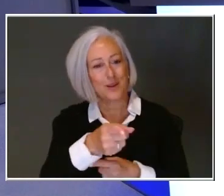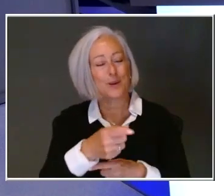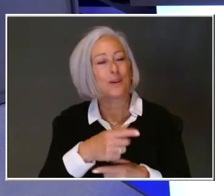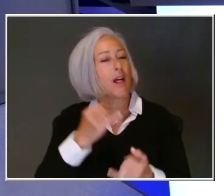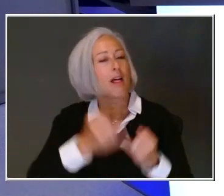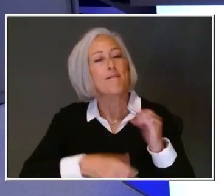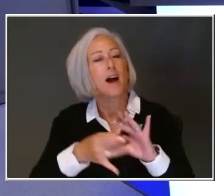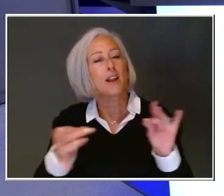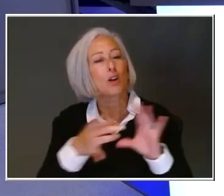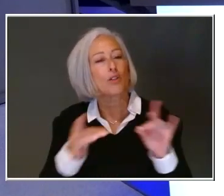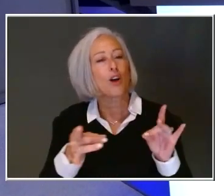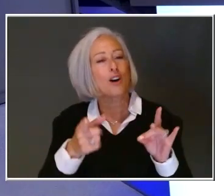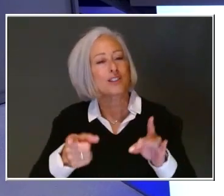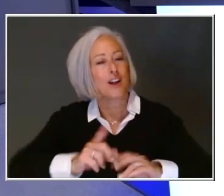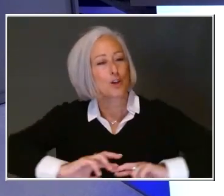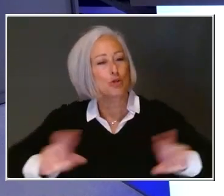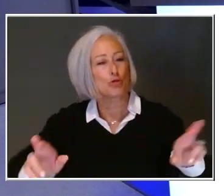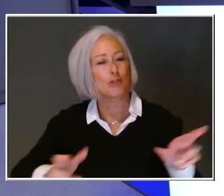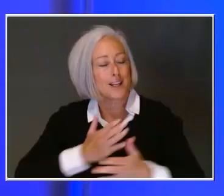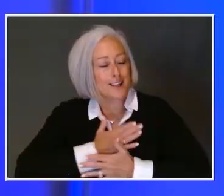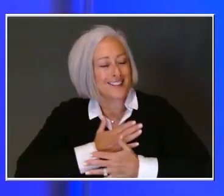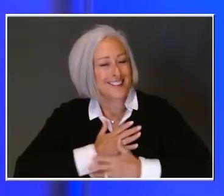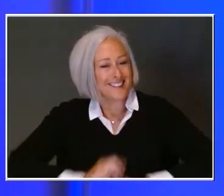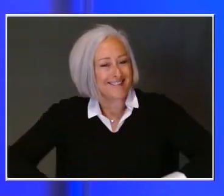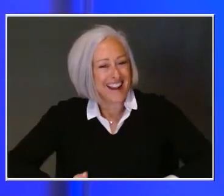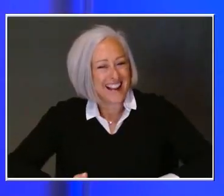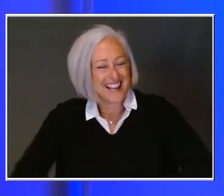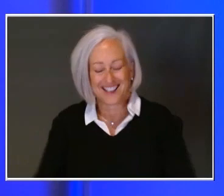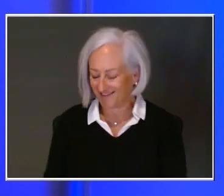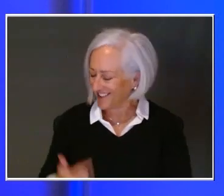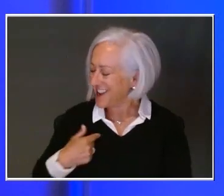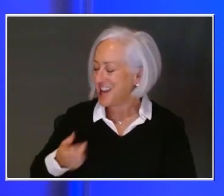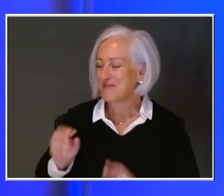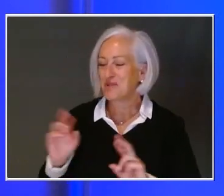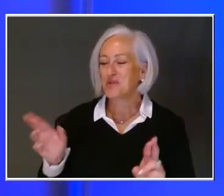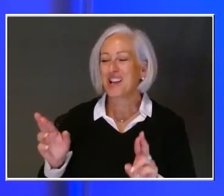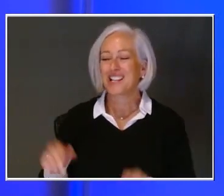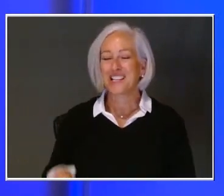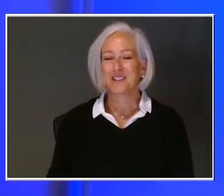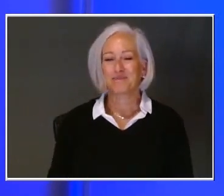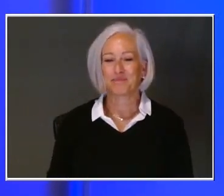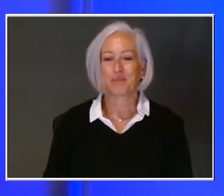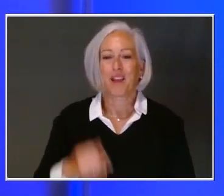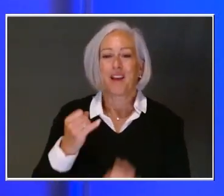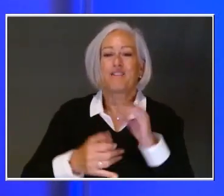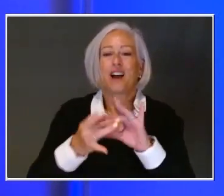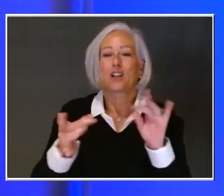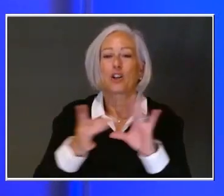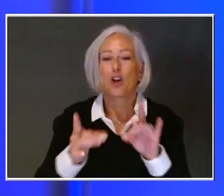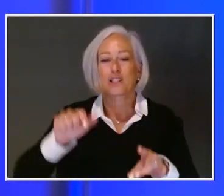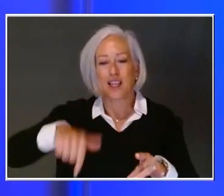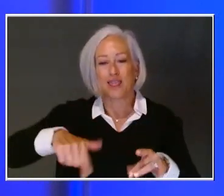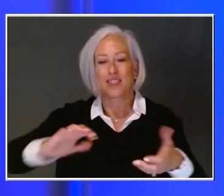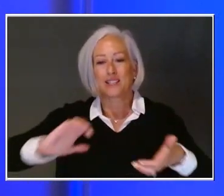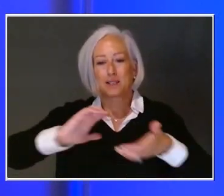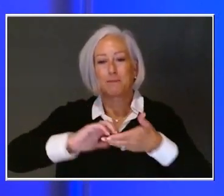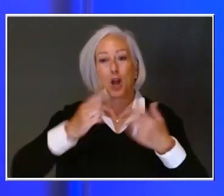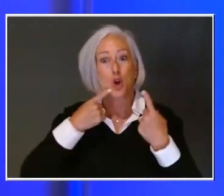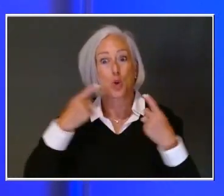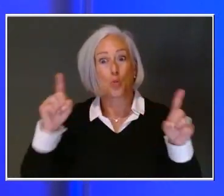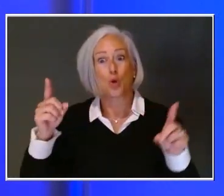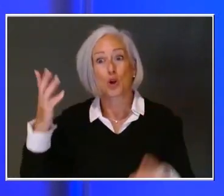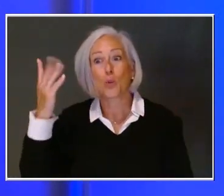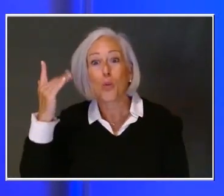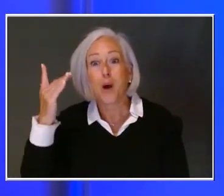are you rested up and ready? I'm rested up and ready, but final thoughts. This partnership works because of our